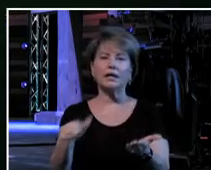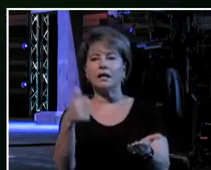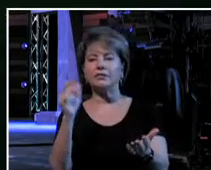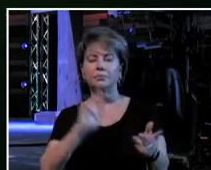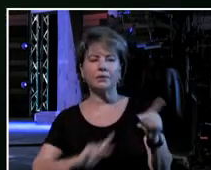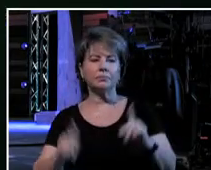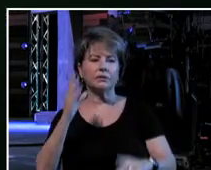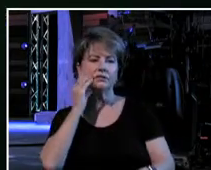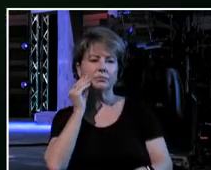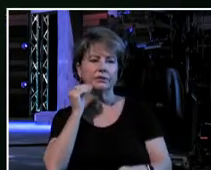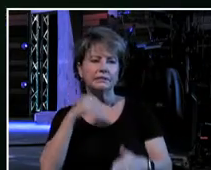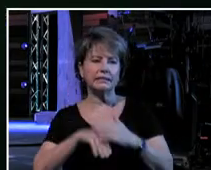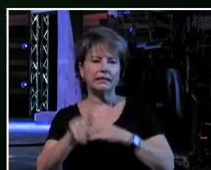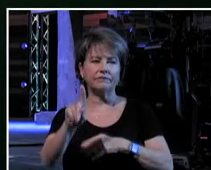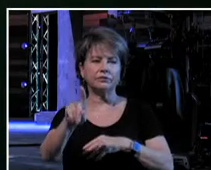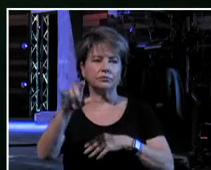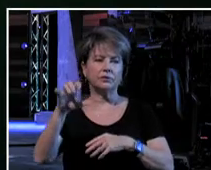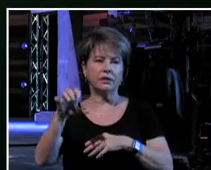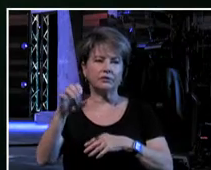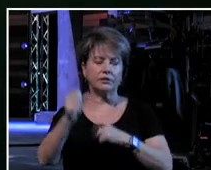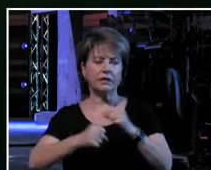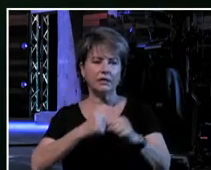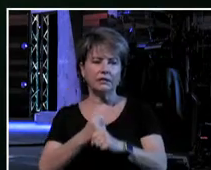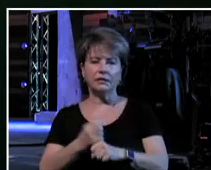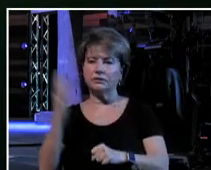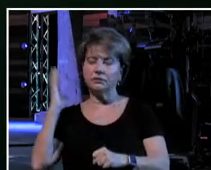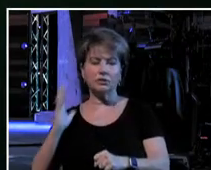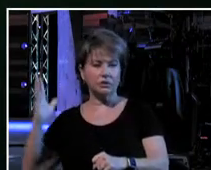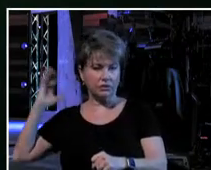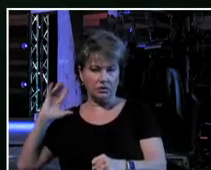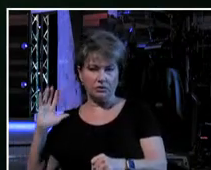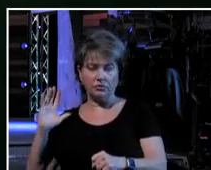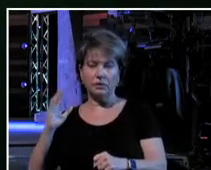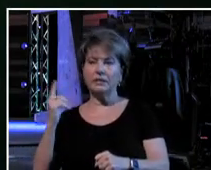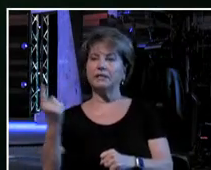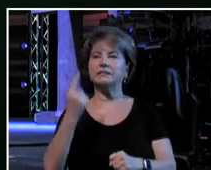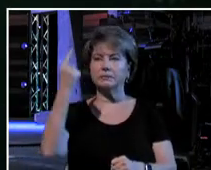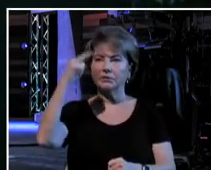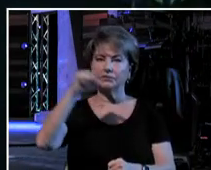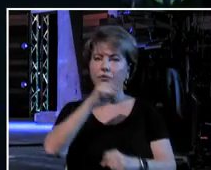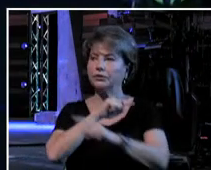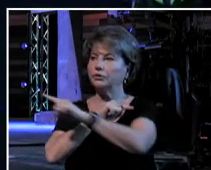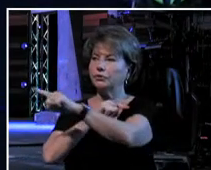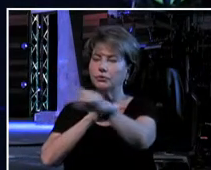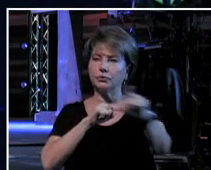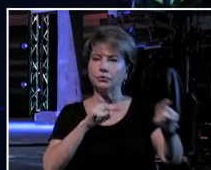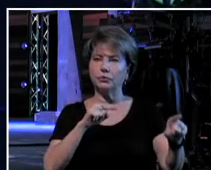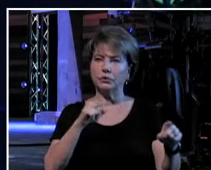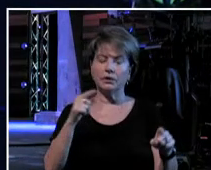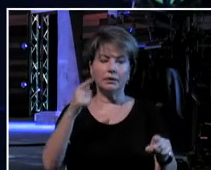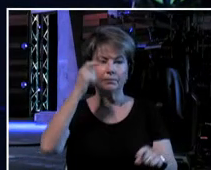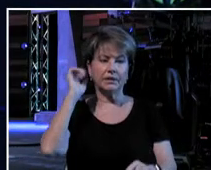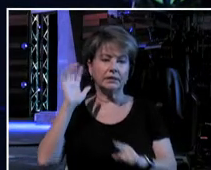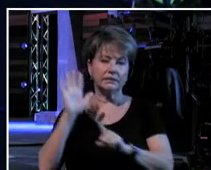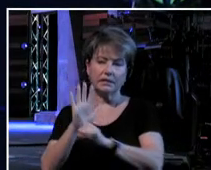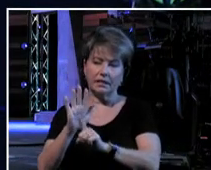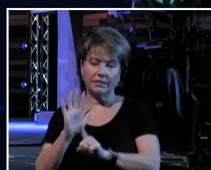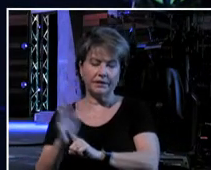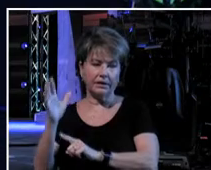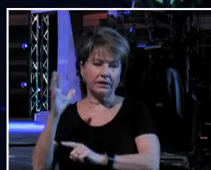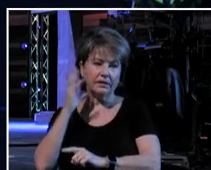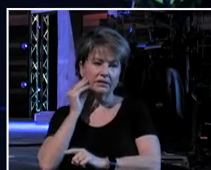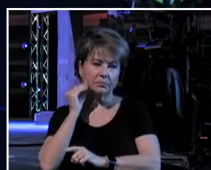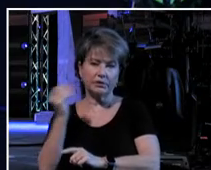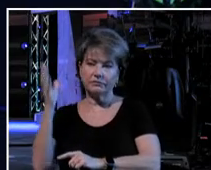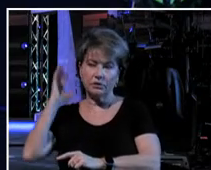first century on that first resurrection Sunday. This is something that's for you. Because their experience, John is sharing